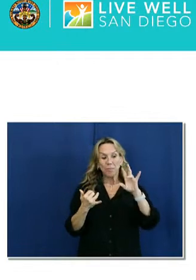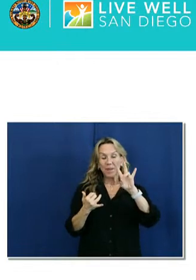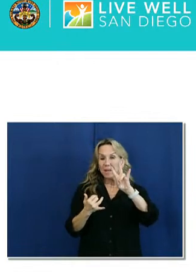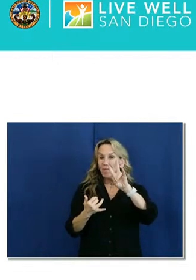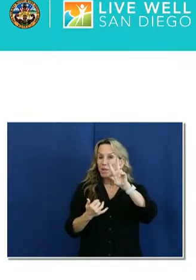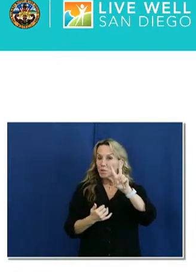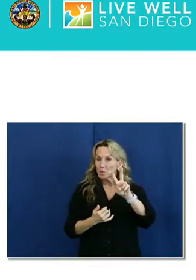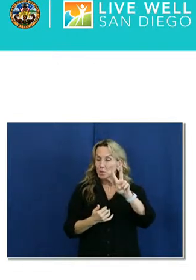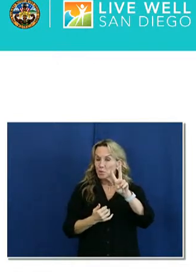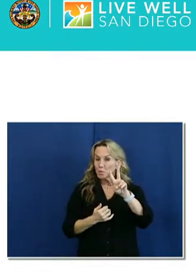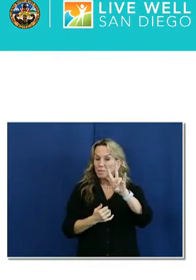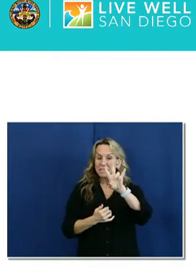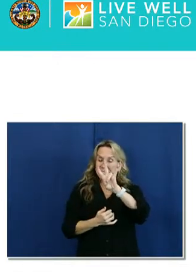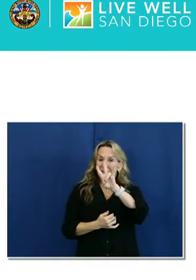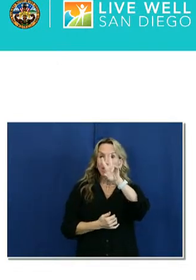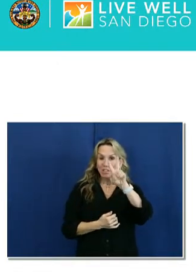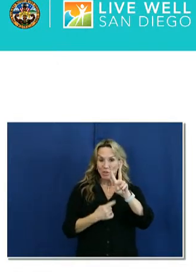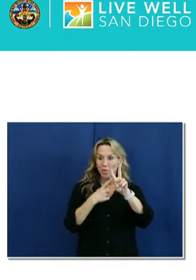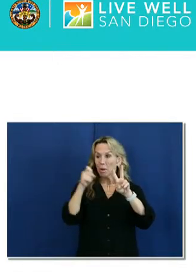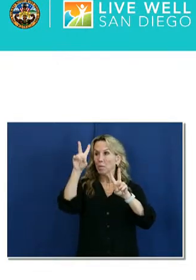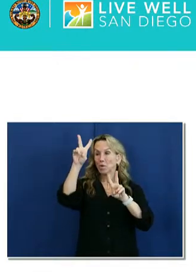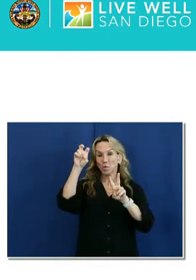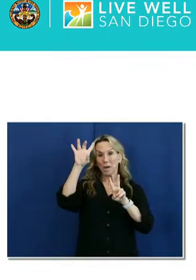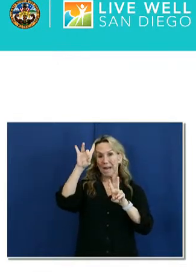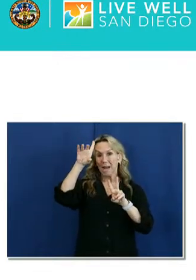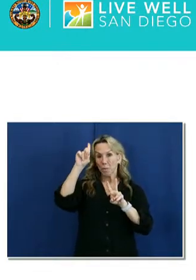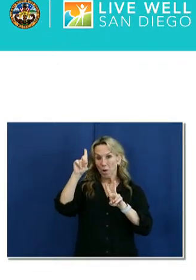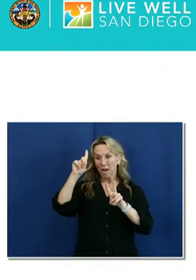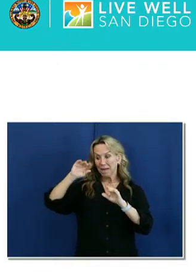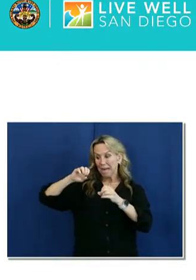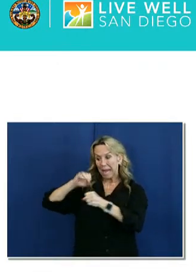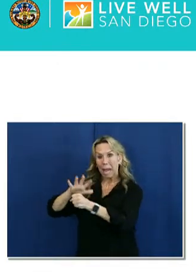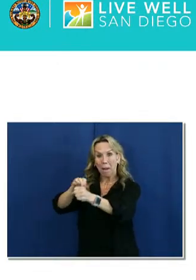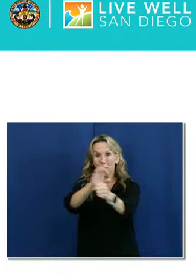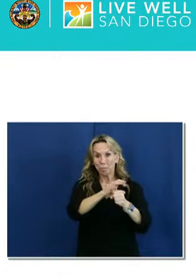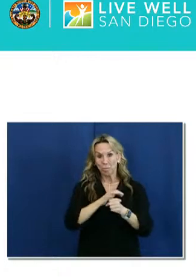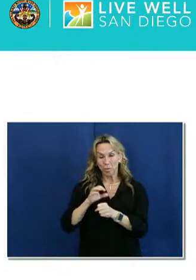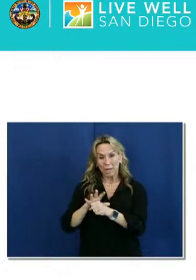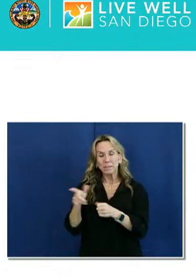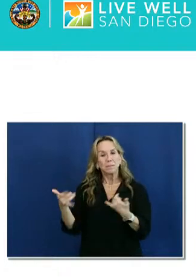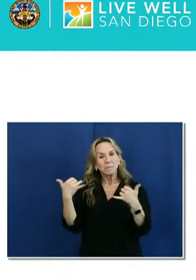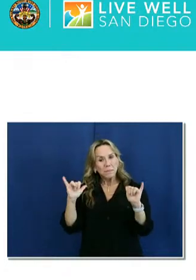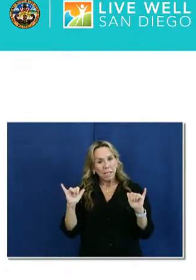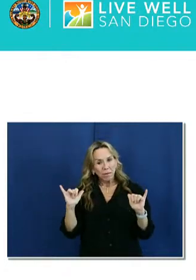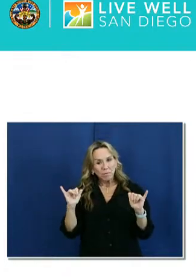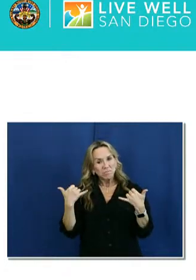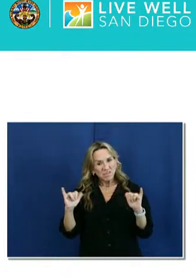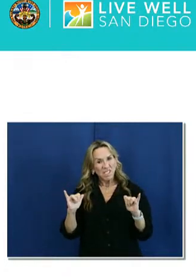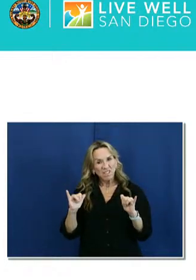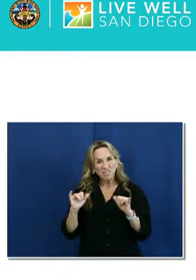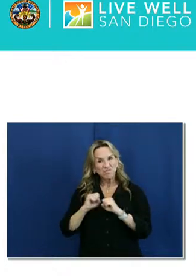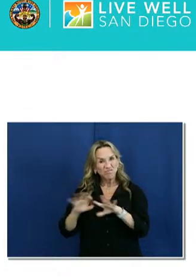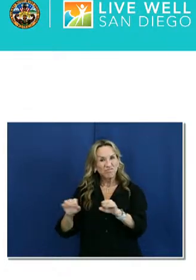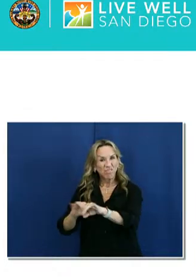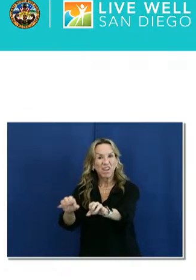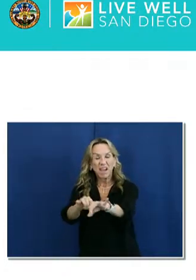72 of the 281 community outbreaks are still active. In the next slide,